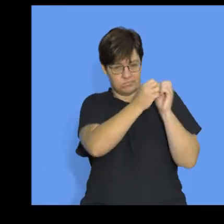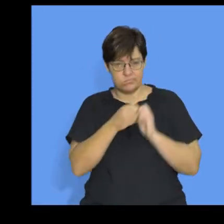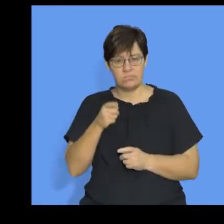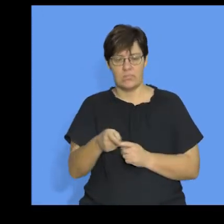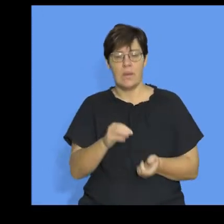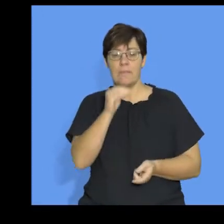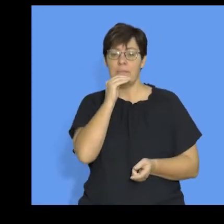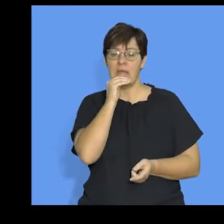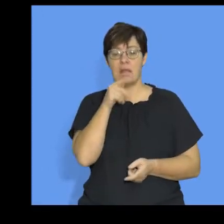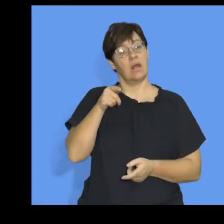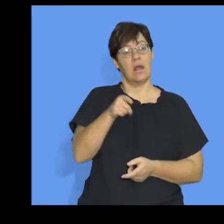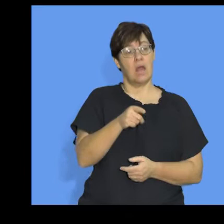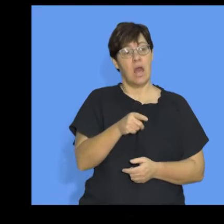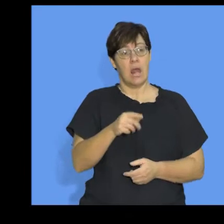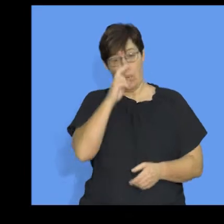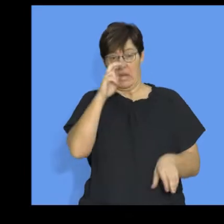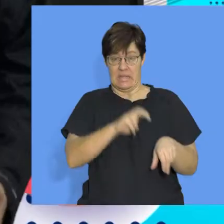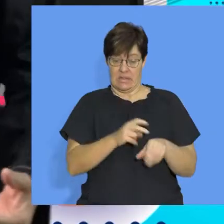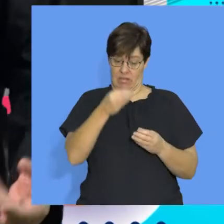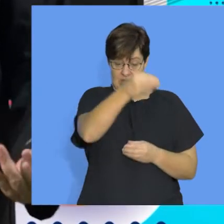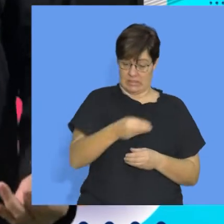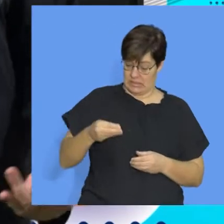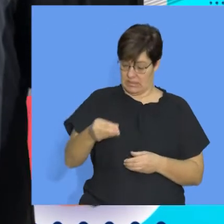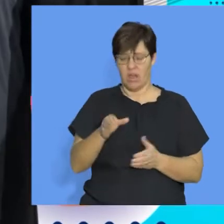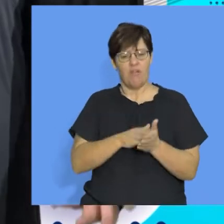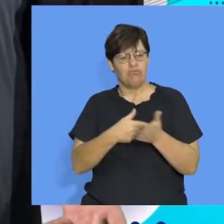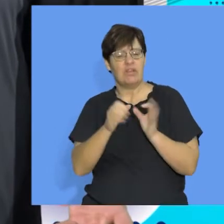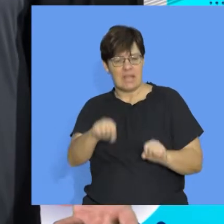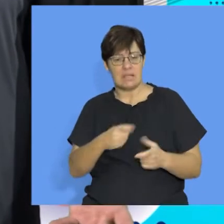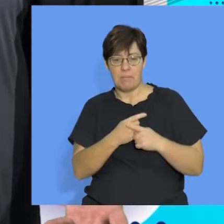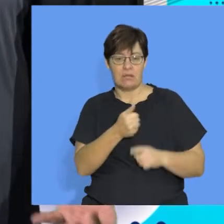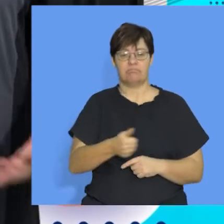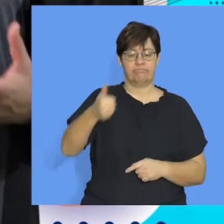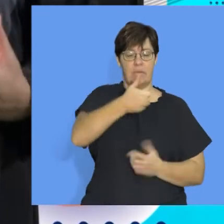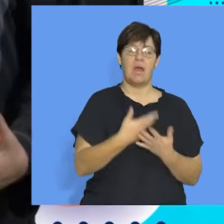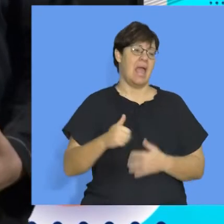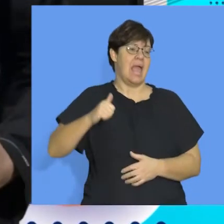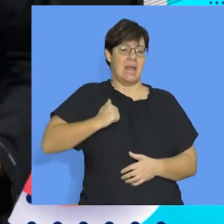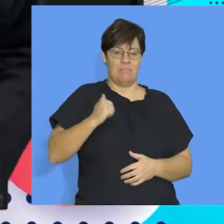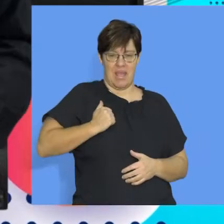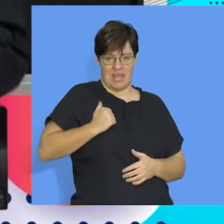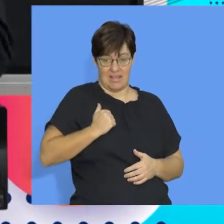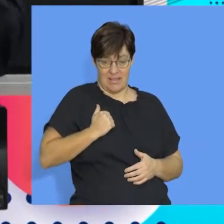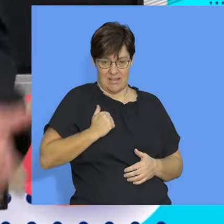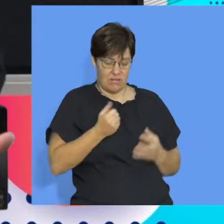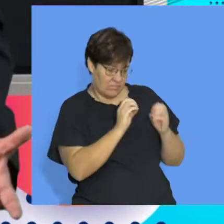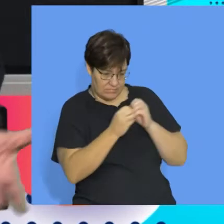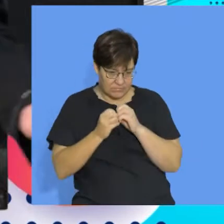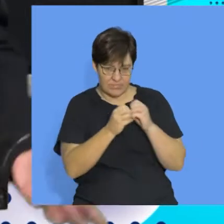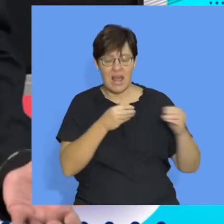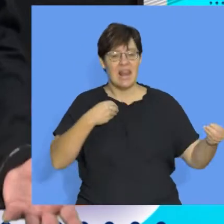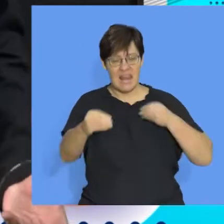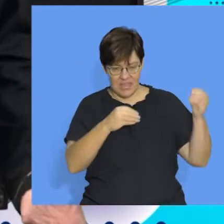the main ingredient. For example, if you're manufacturing handbags, therefore, the leather would be